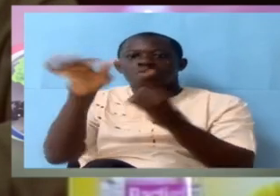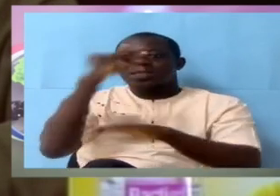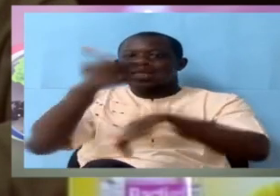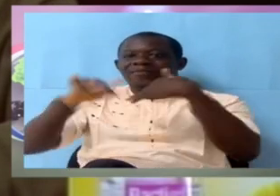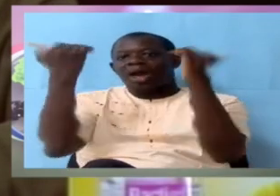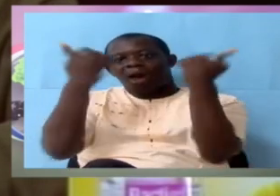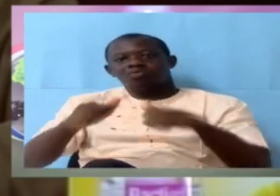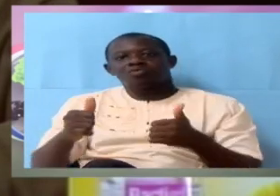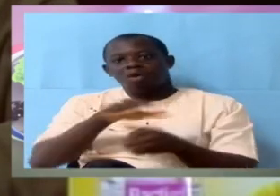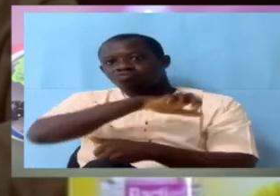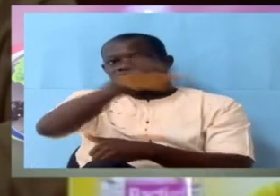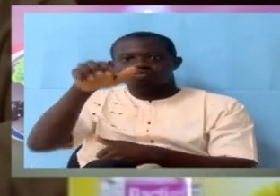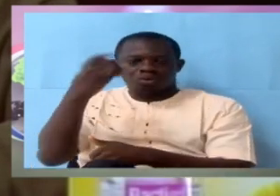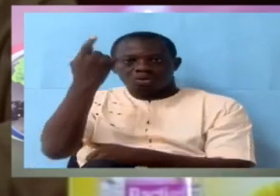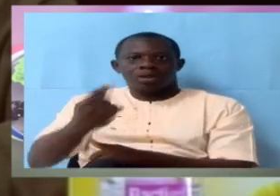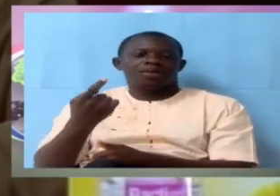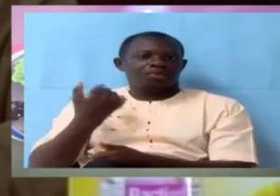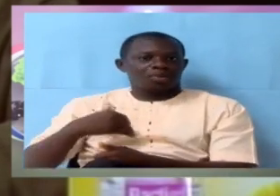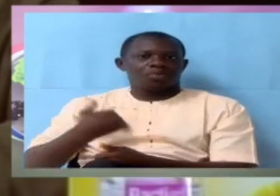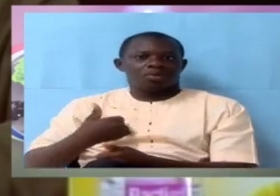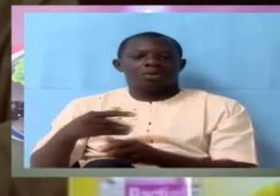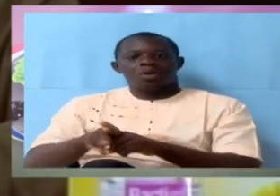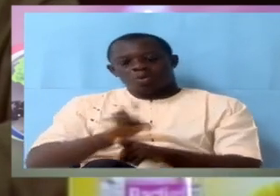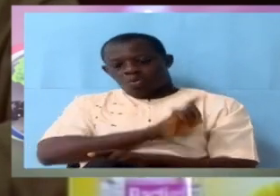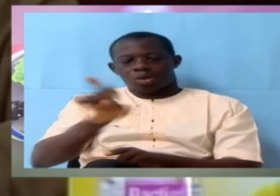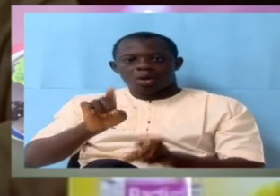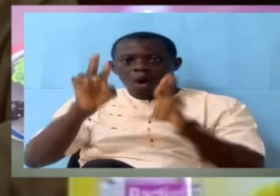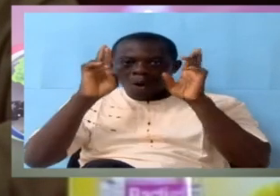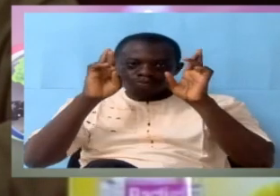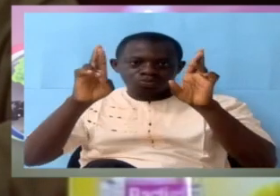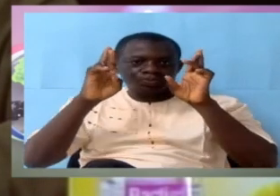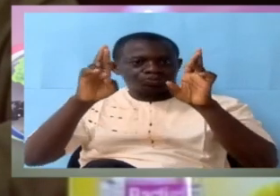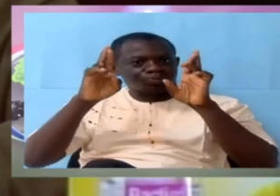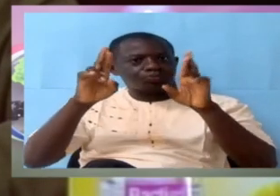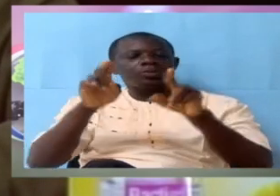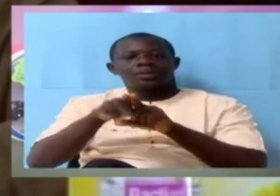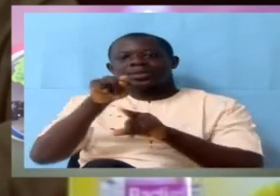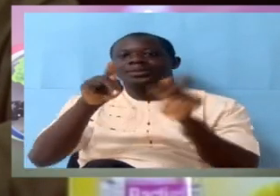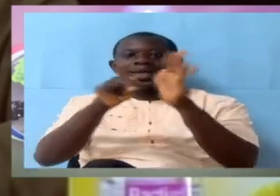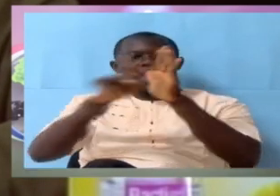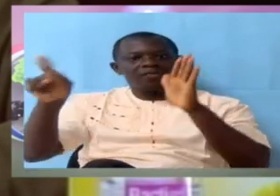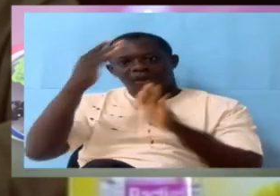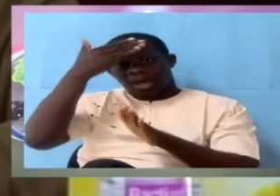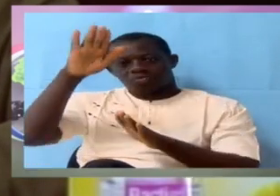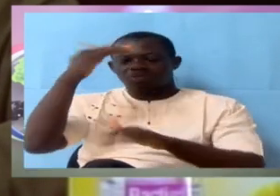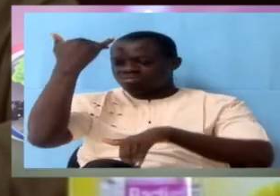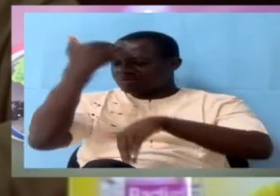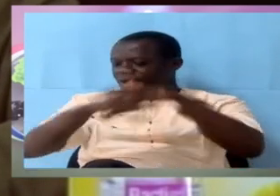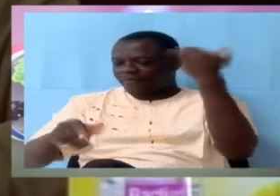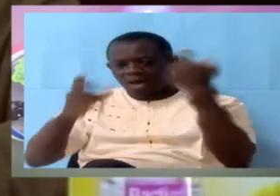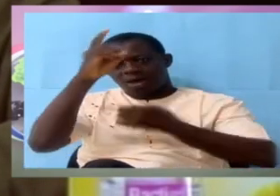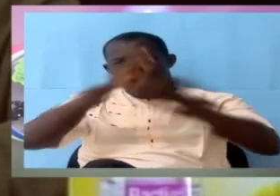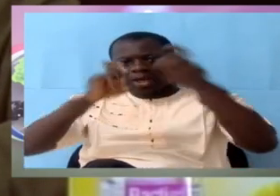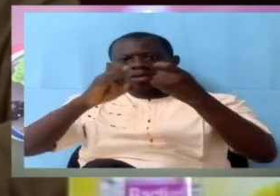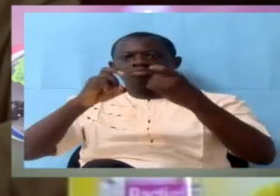balolu. We hope that this kind of behavior is never repeated in this country.